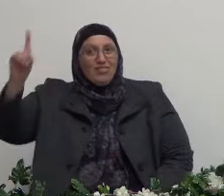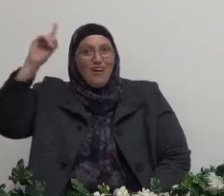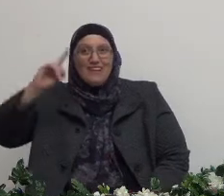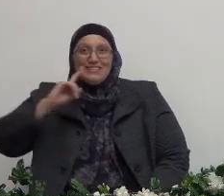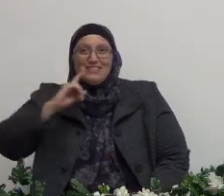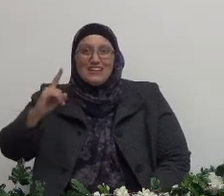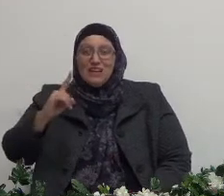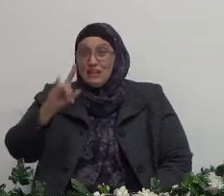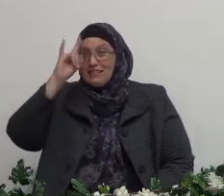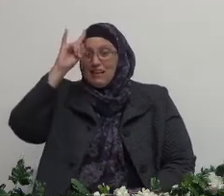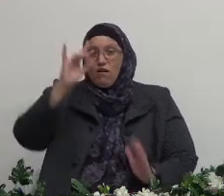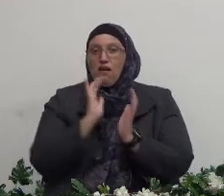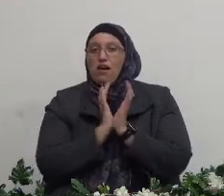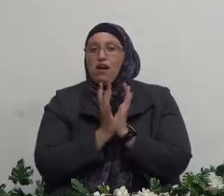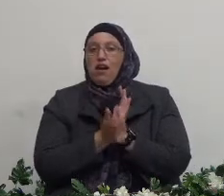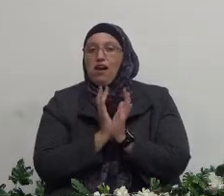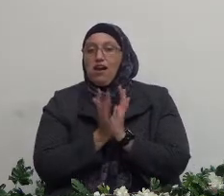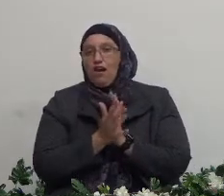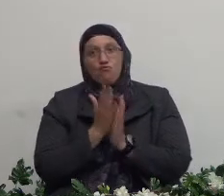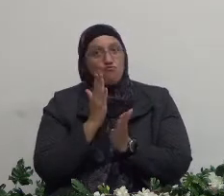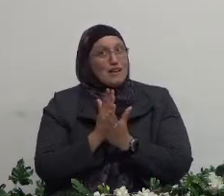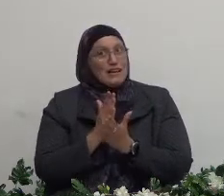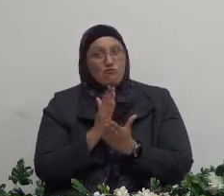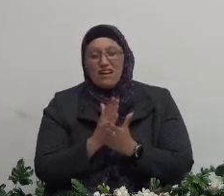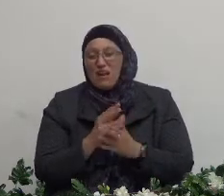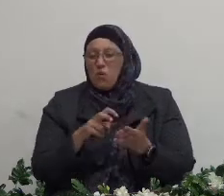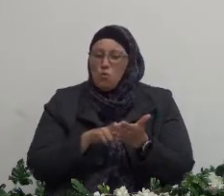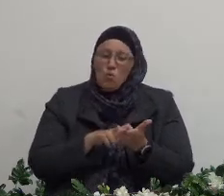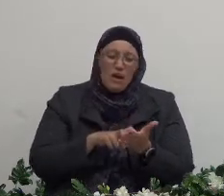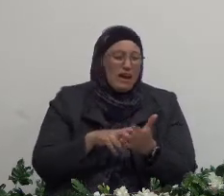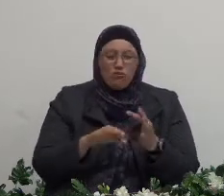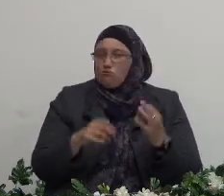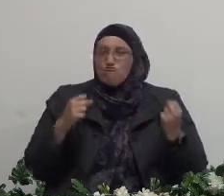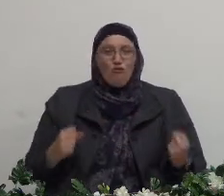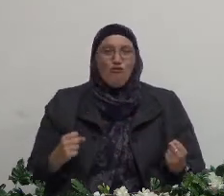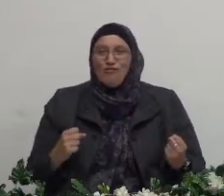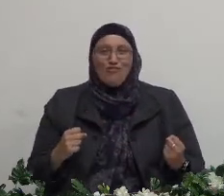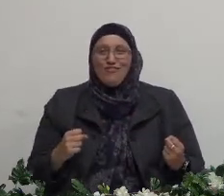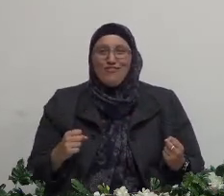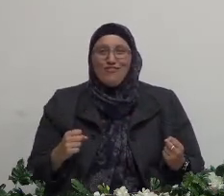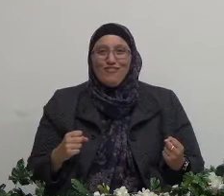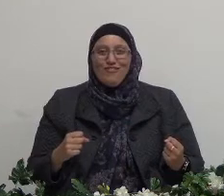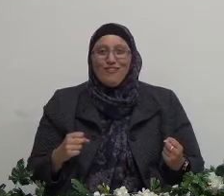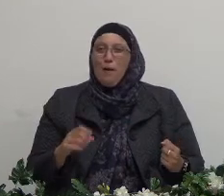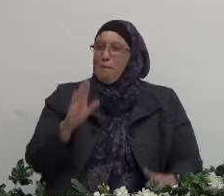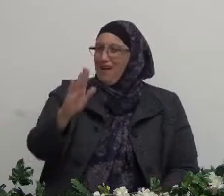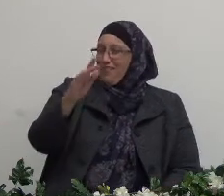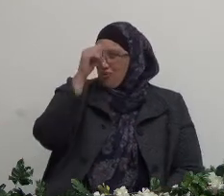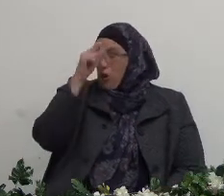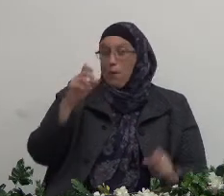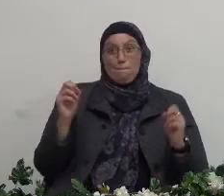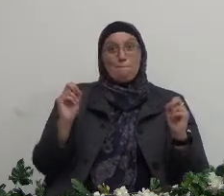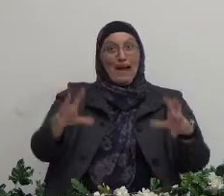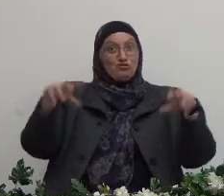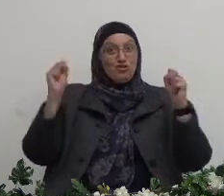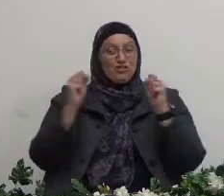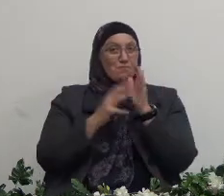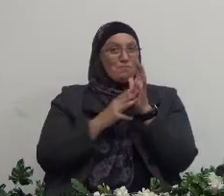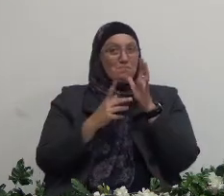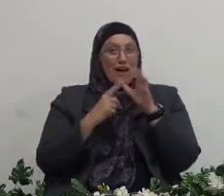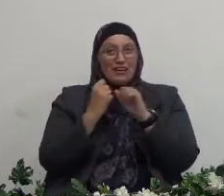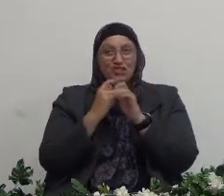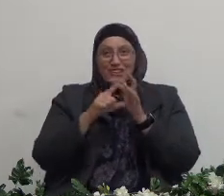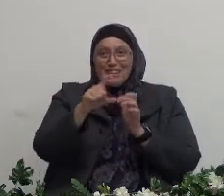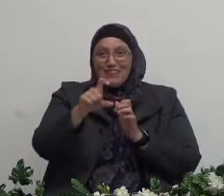is weak. So how does it work? It's a bit like magic. People bring up